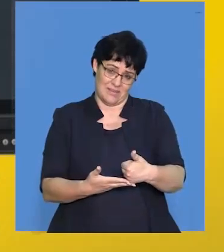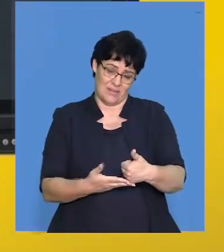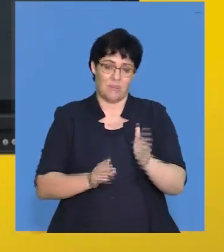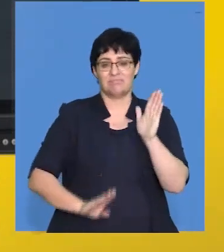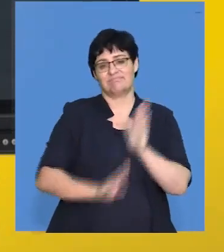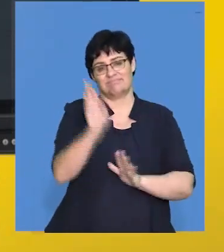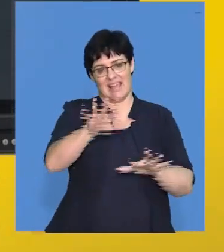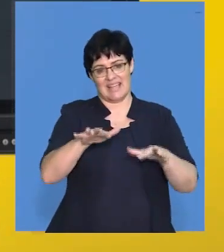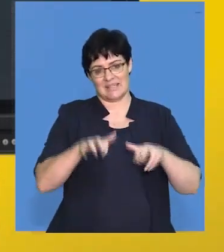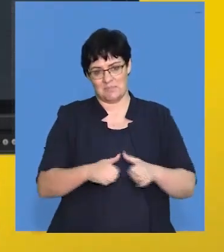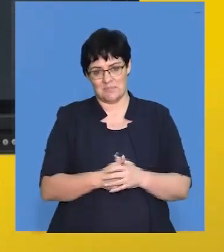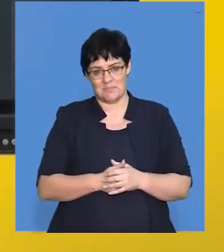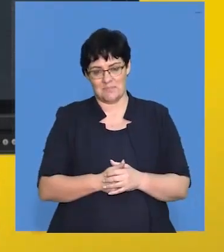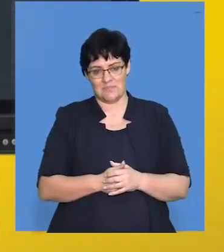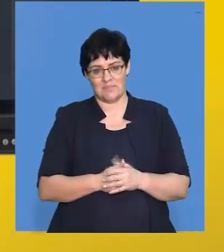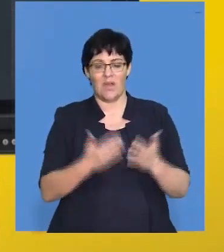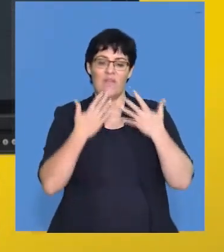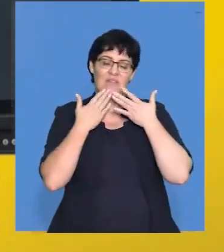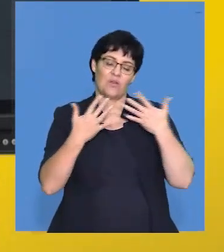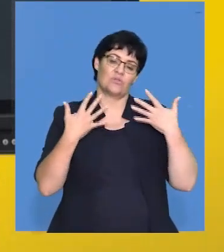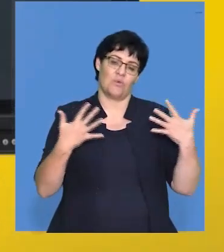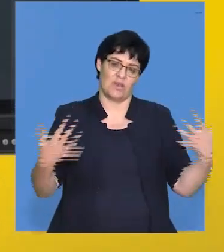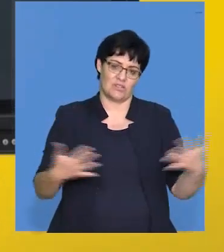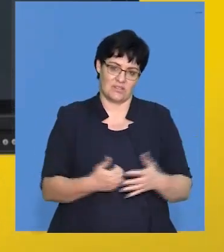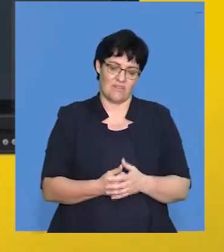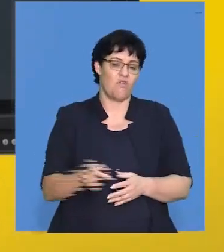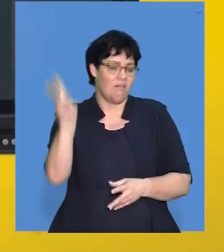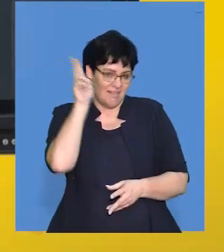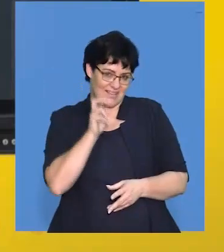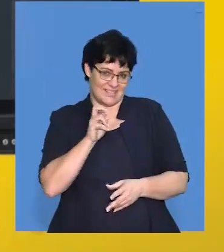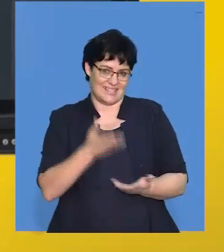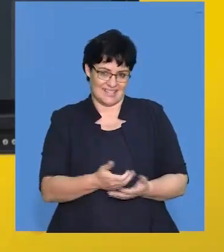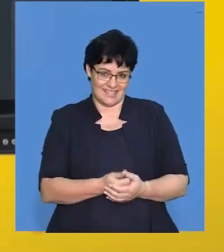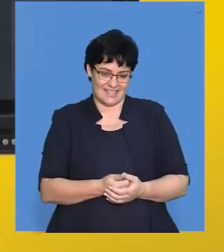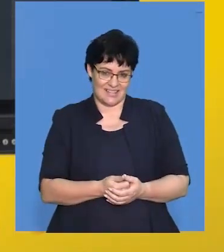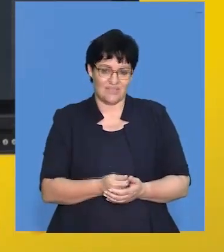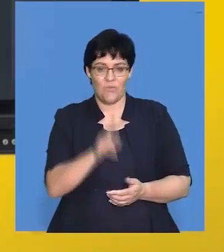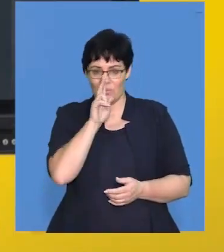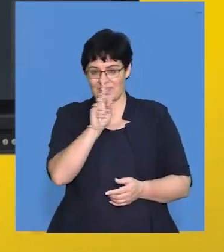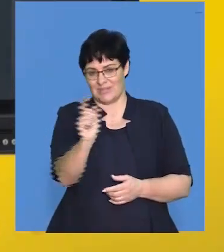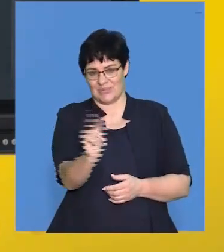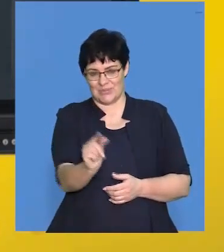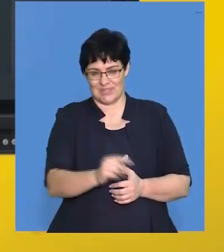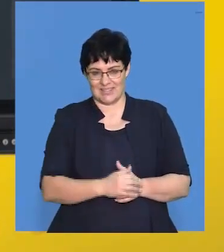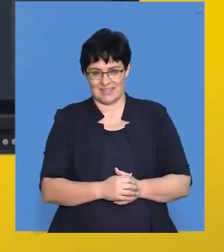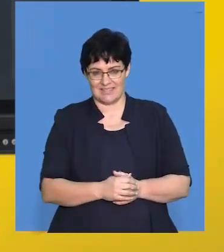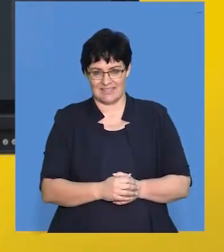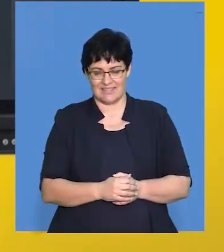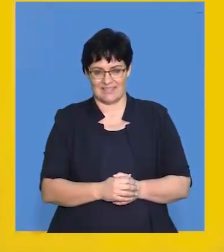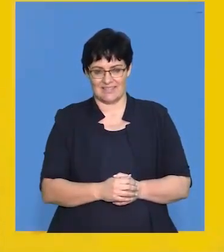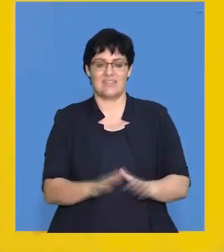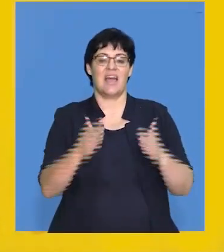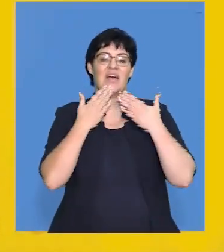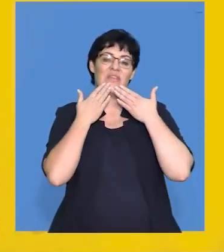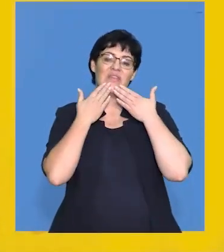your examination. Thank you so much for listening in. We shall see you soon.